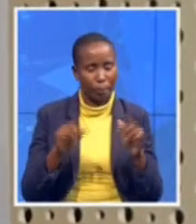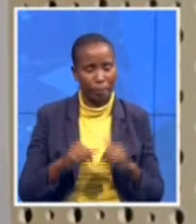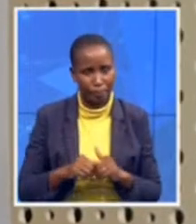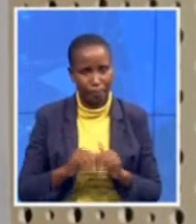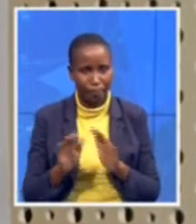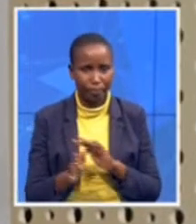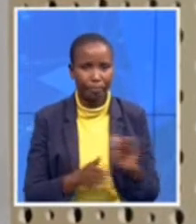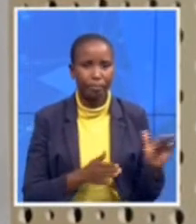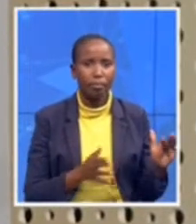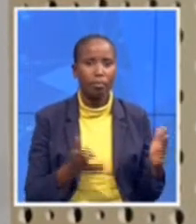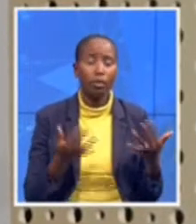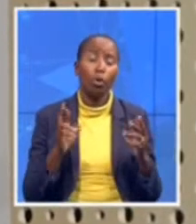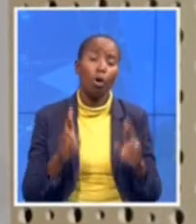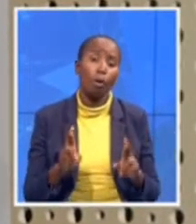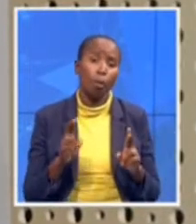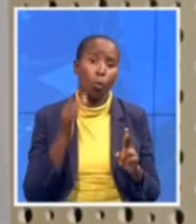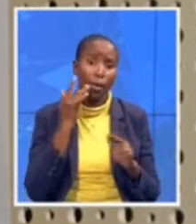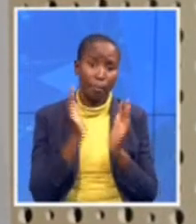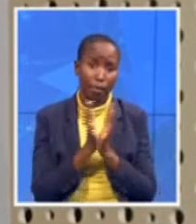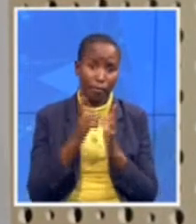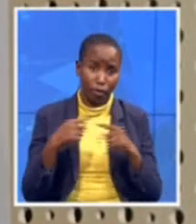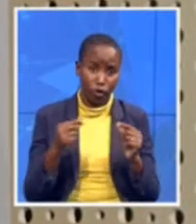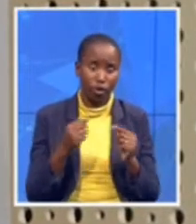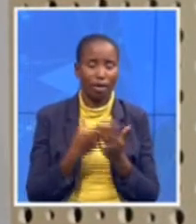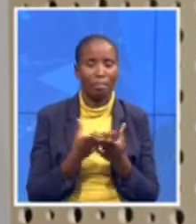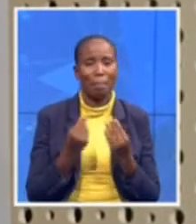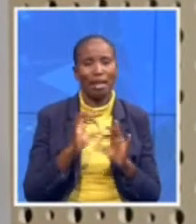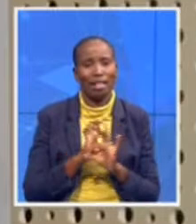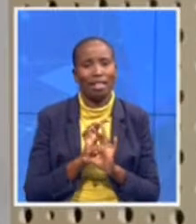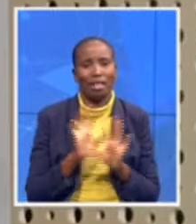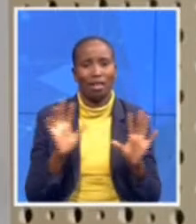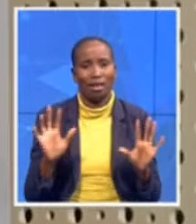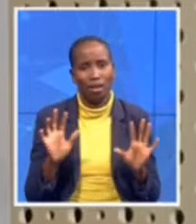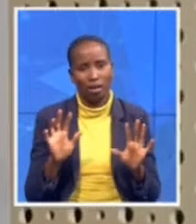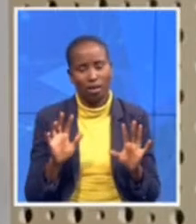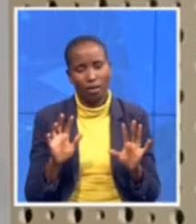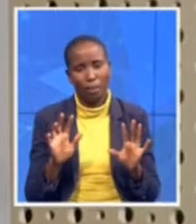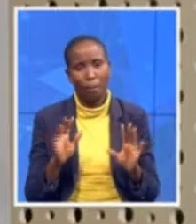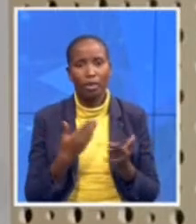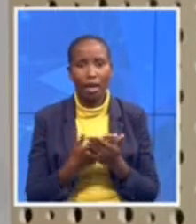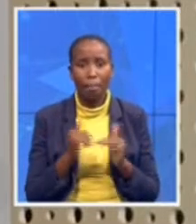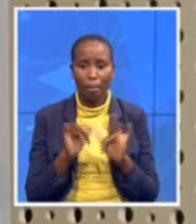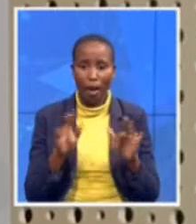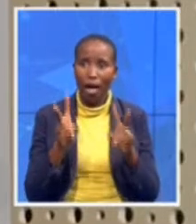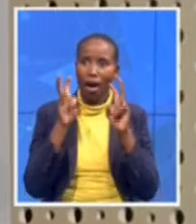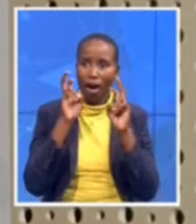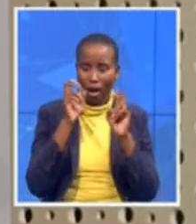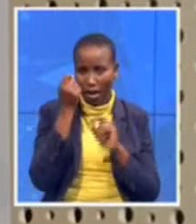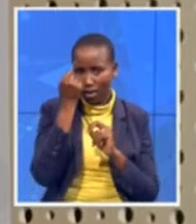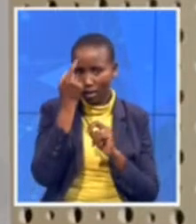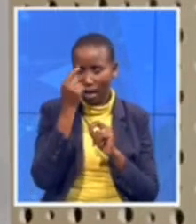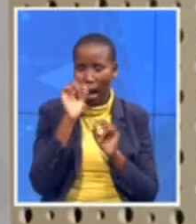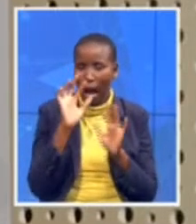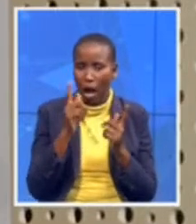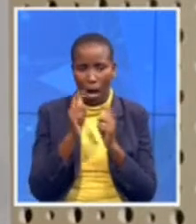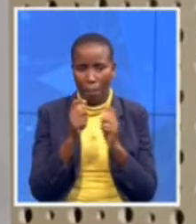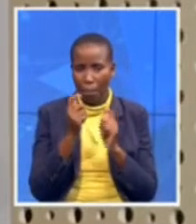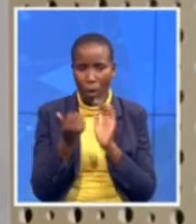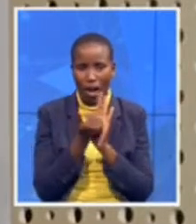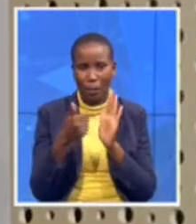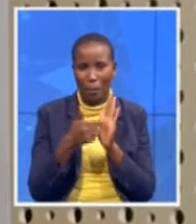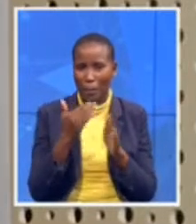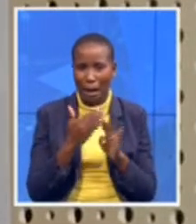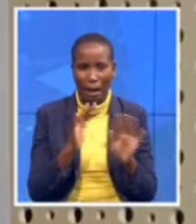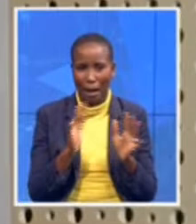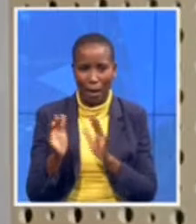clarity and having created a better understanding of the Amendment Act. And I think